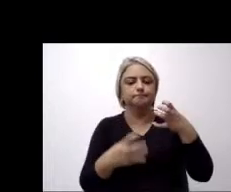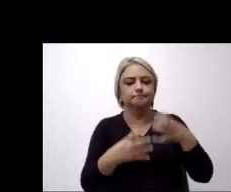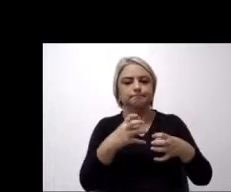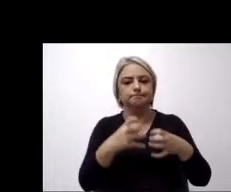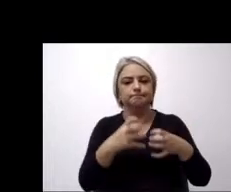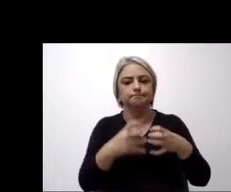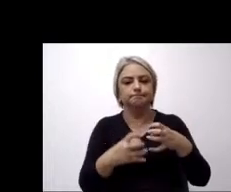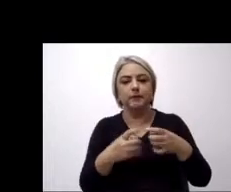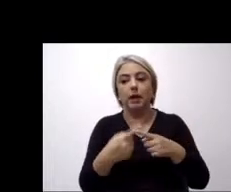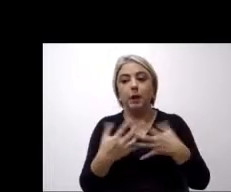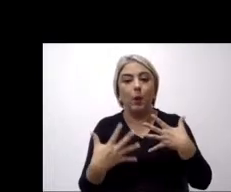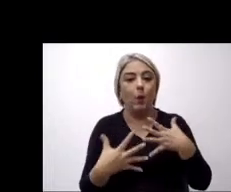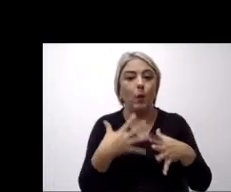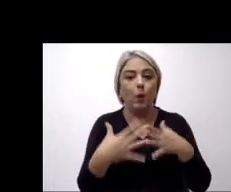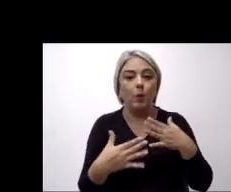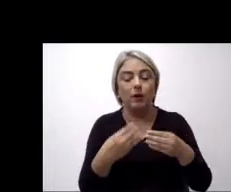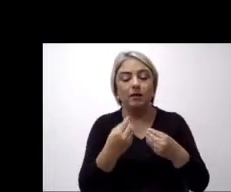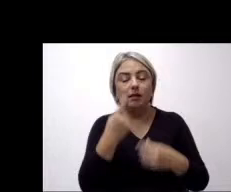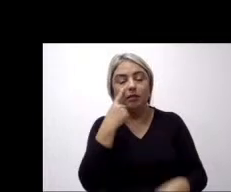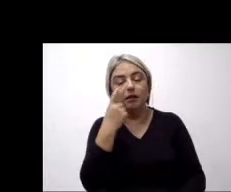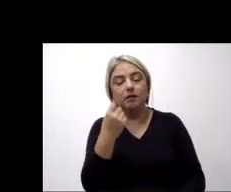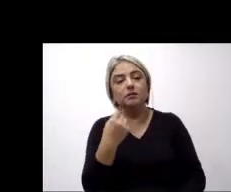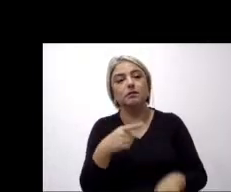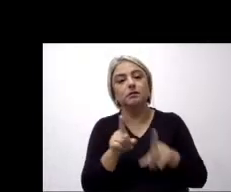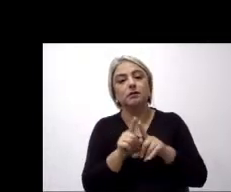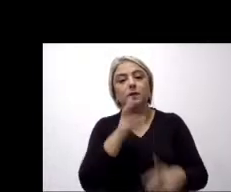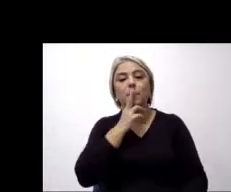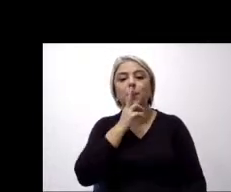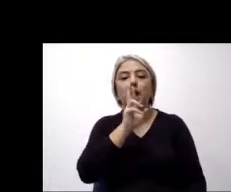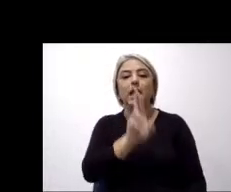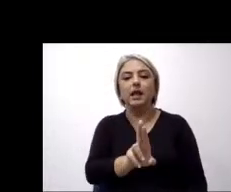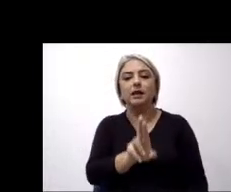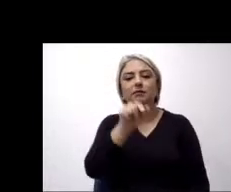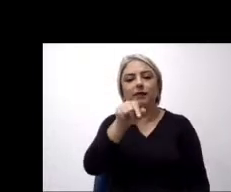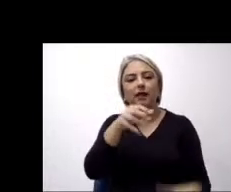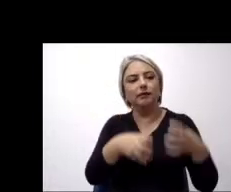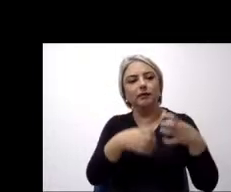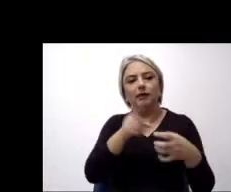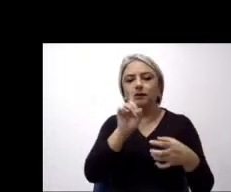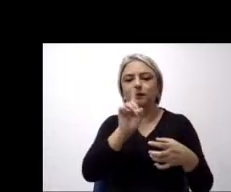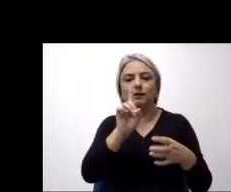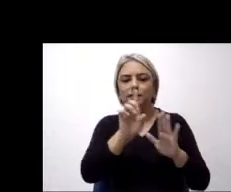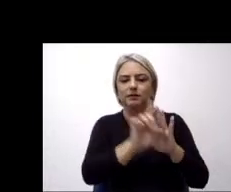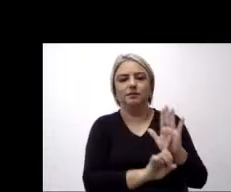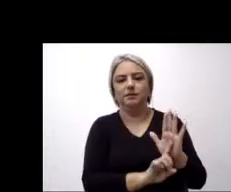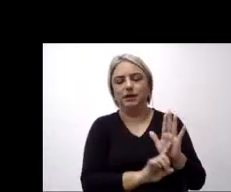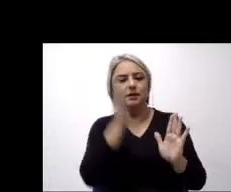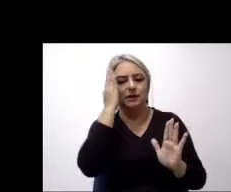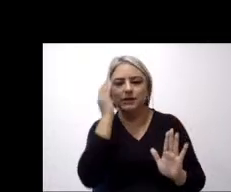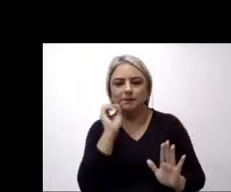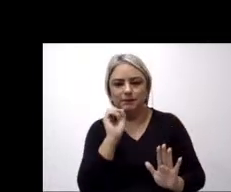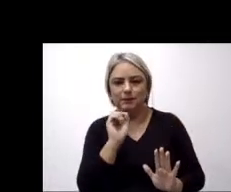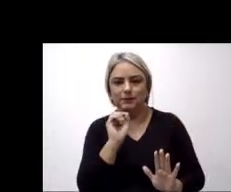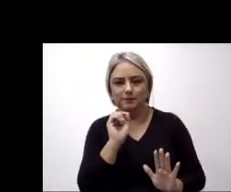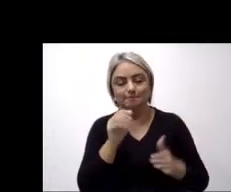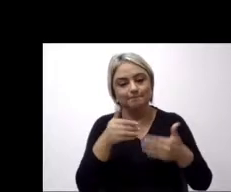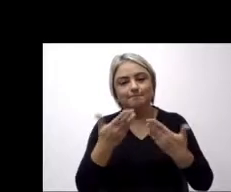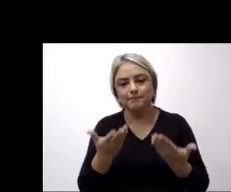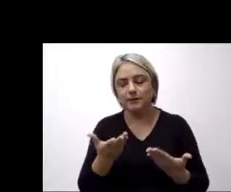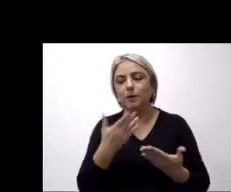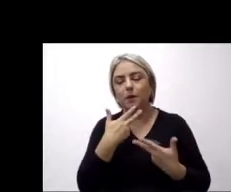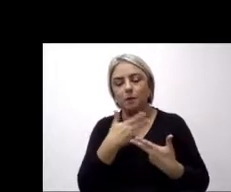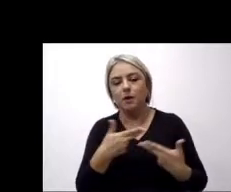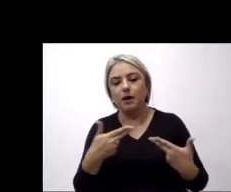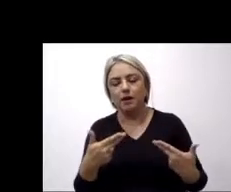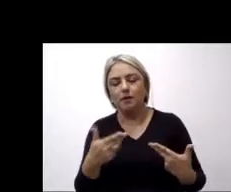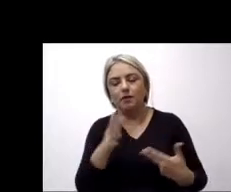also when the result of the conflict is undetermined. So this is something generally which is not